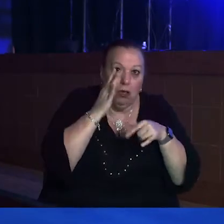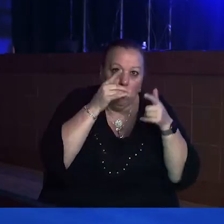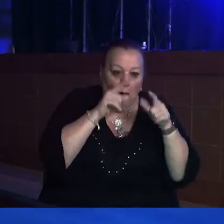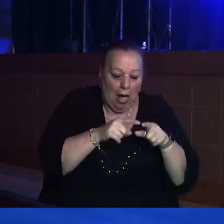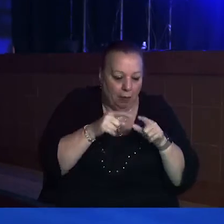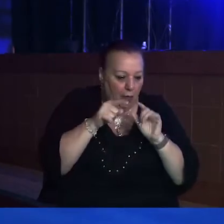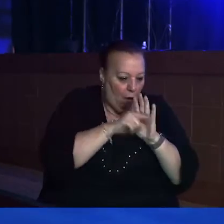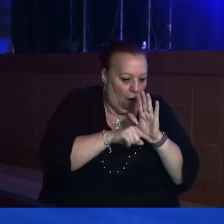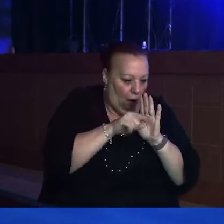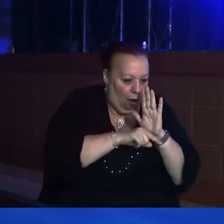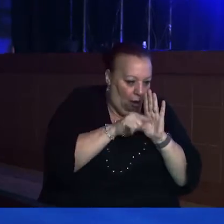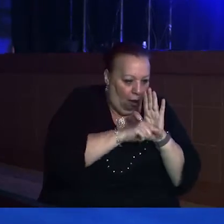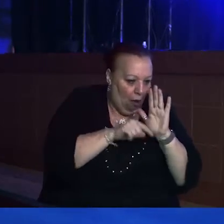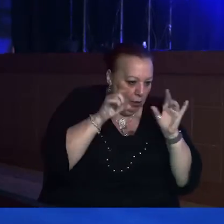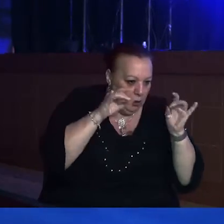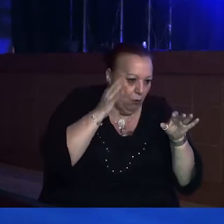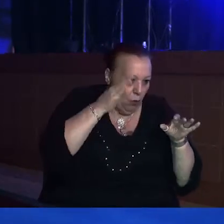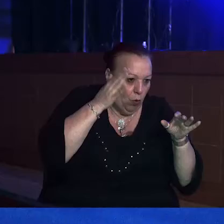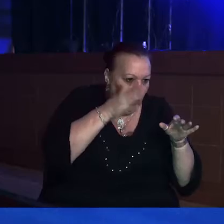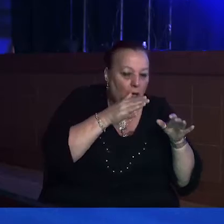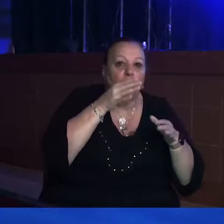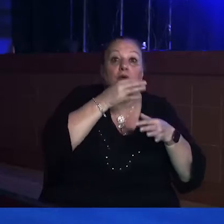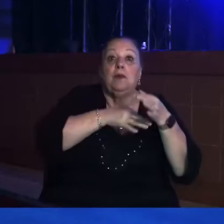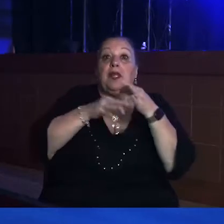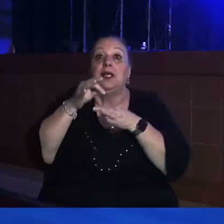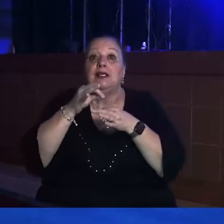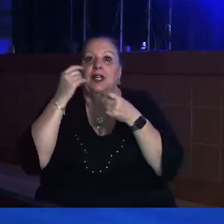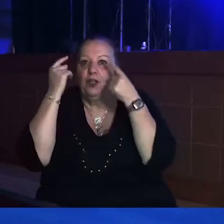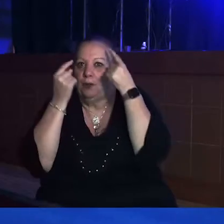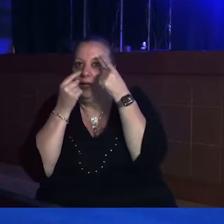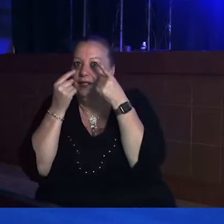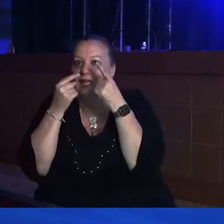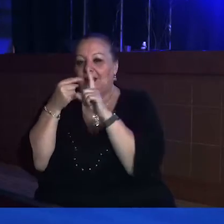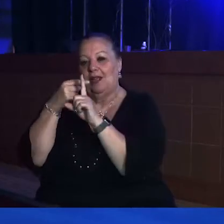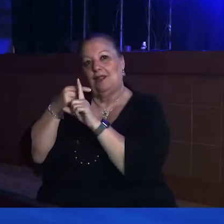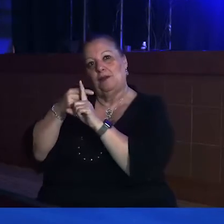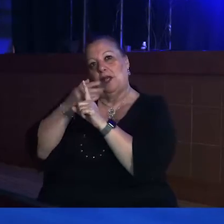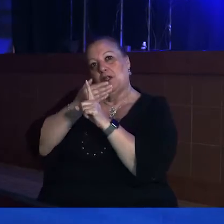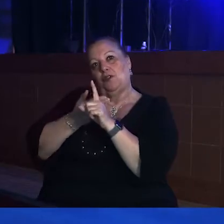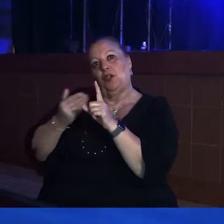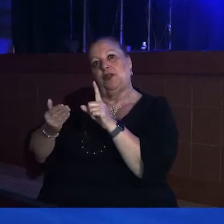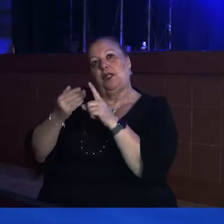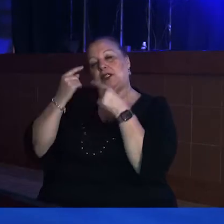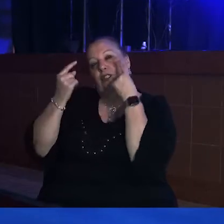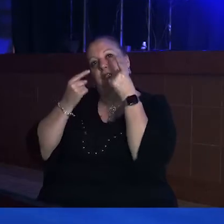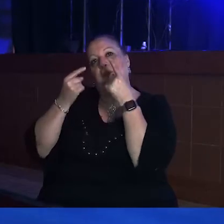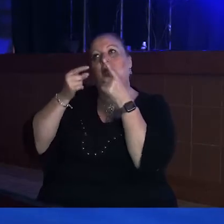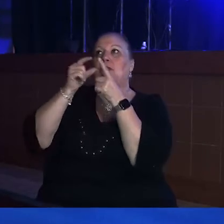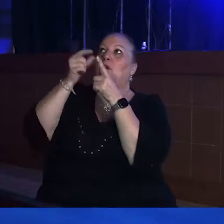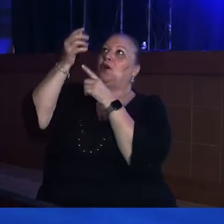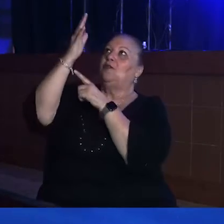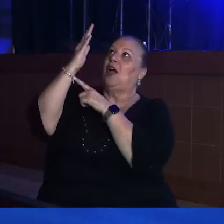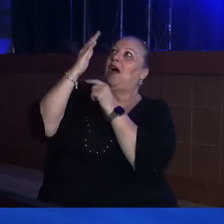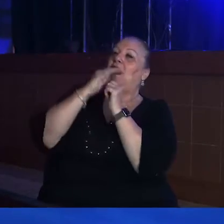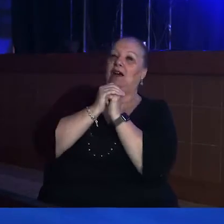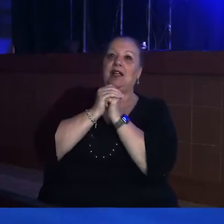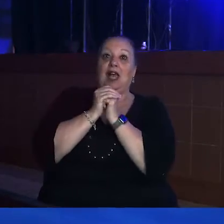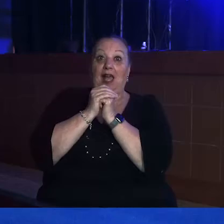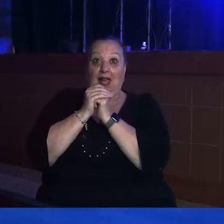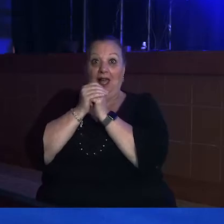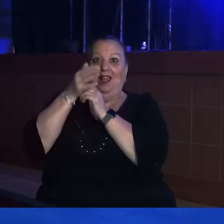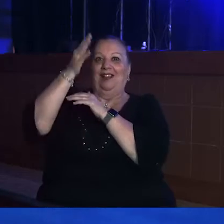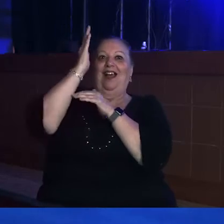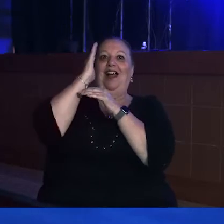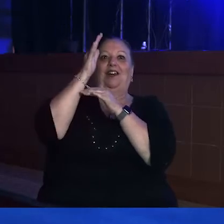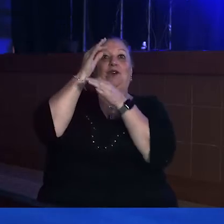it's gonna be terrible, you replace that and you meditate on good things, you meditate on the Word of God, and God will replace